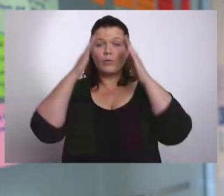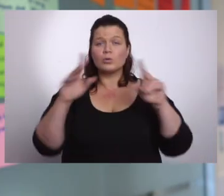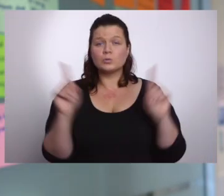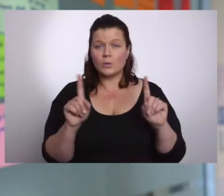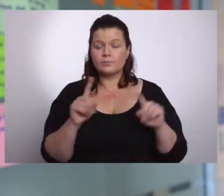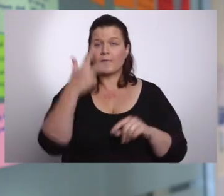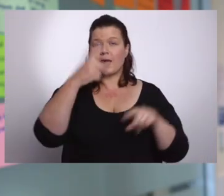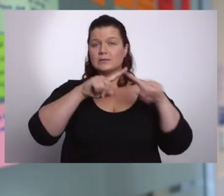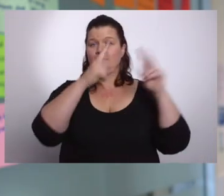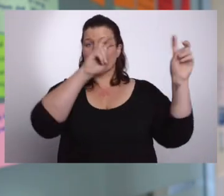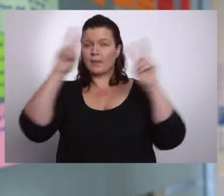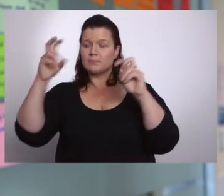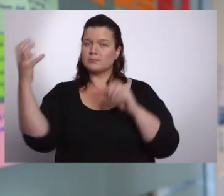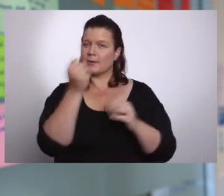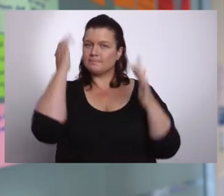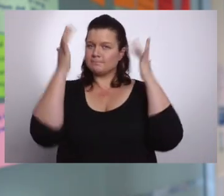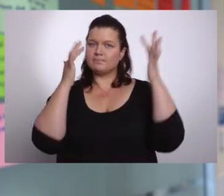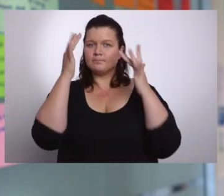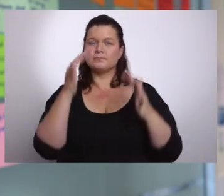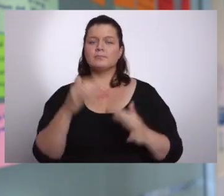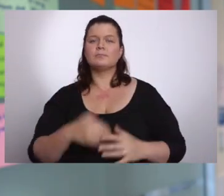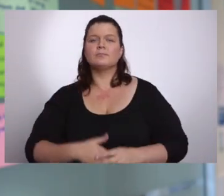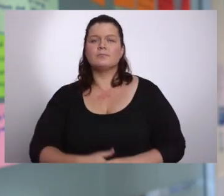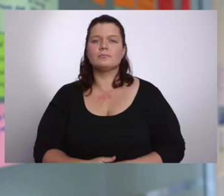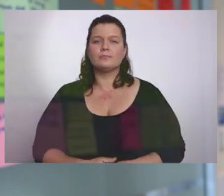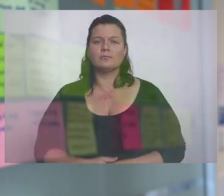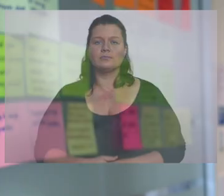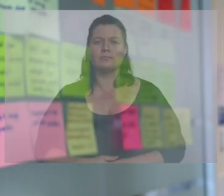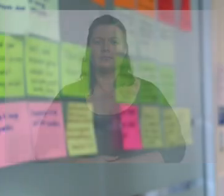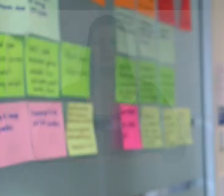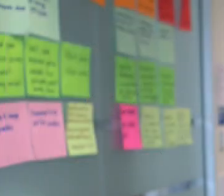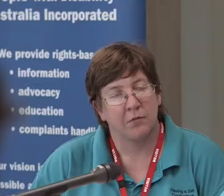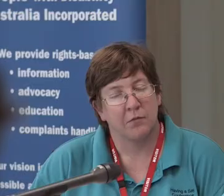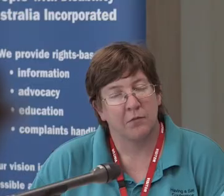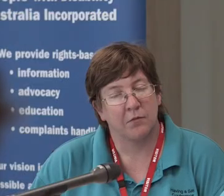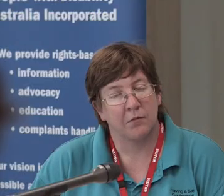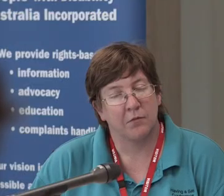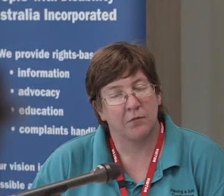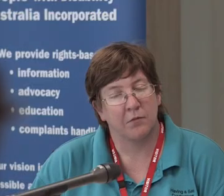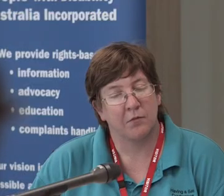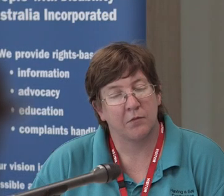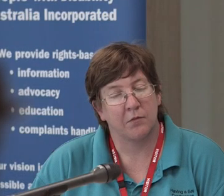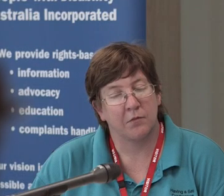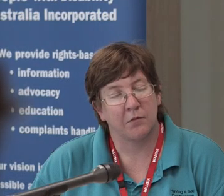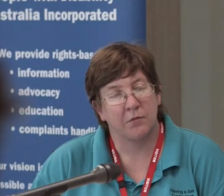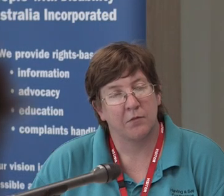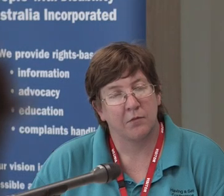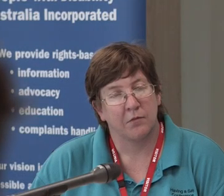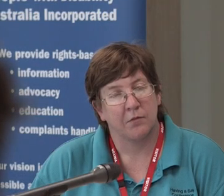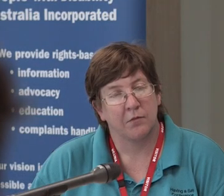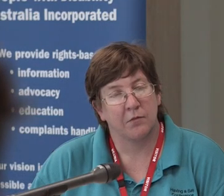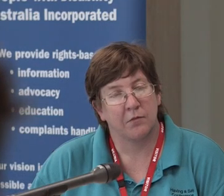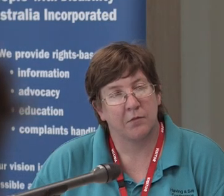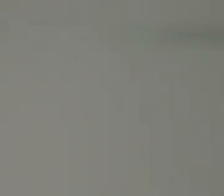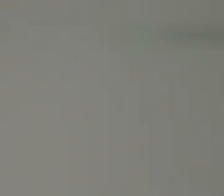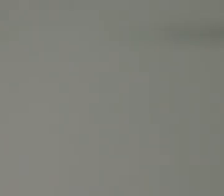charge has eight themes for the participants to address. Themes. Themes.